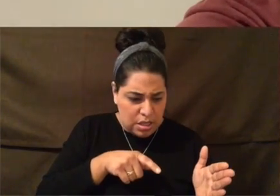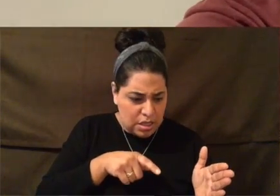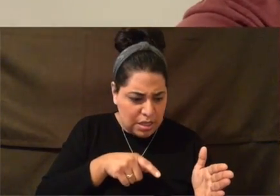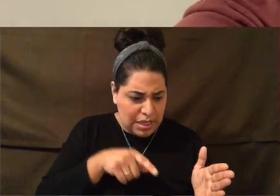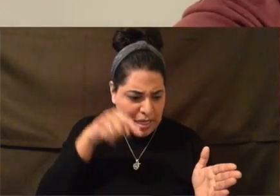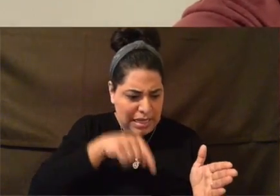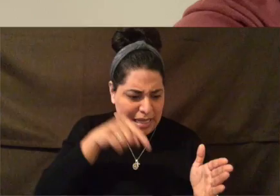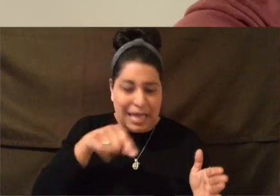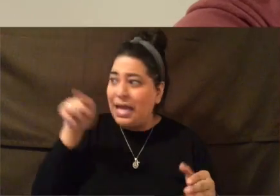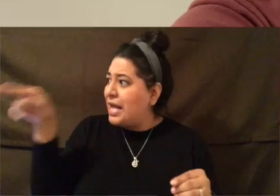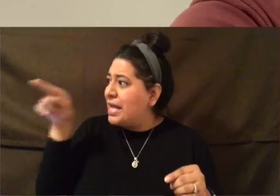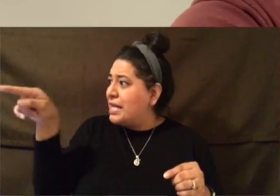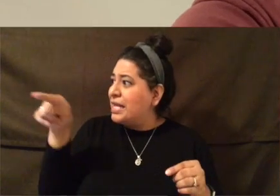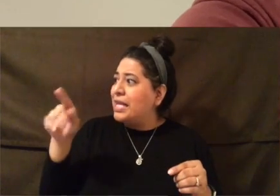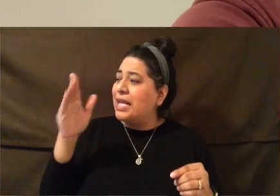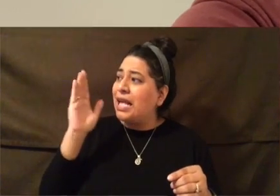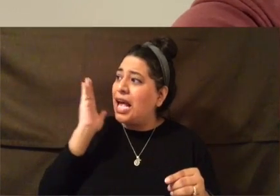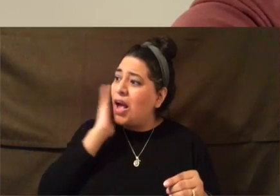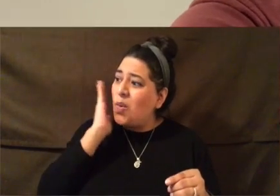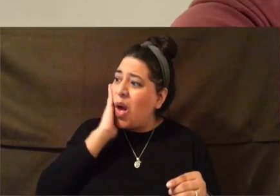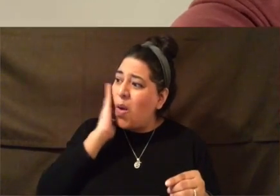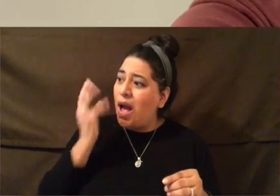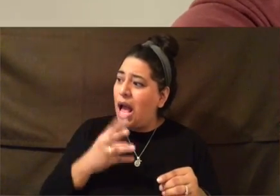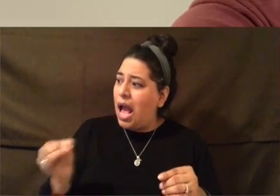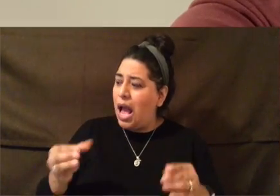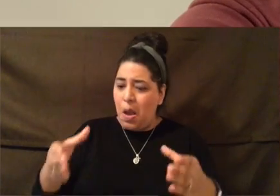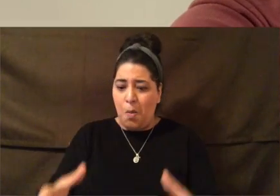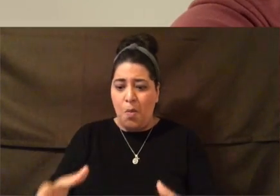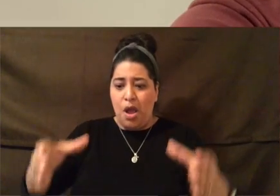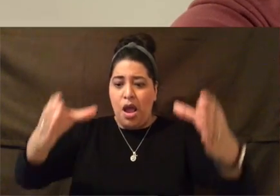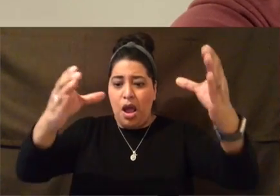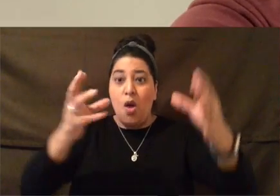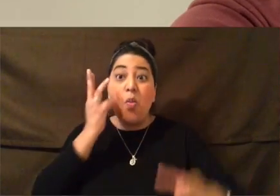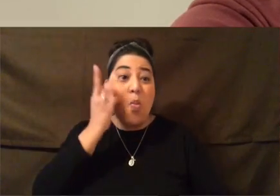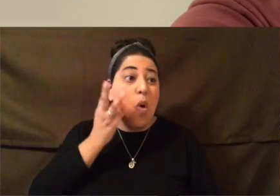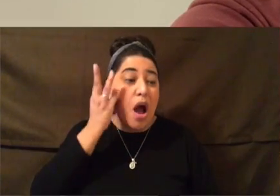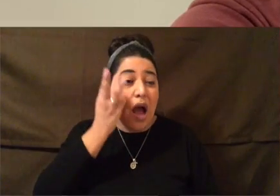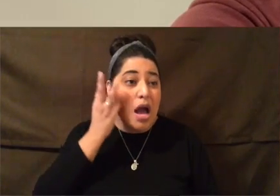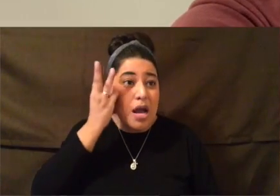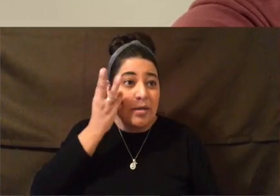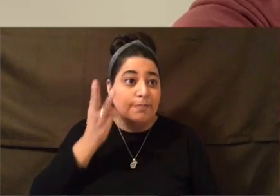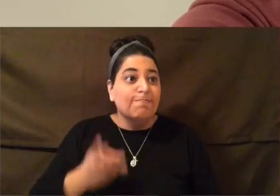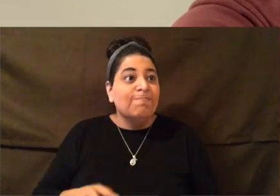book. These are sacks of flour and barrels